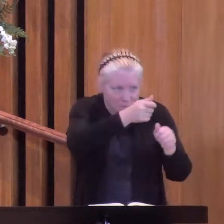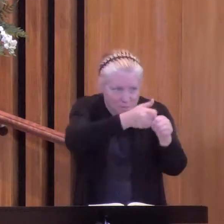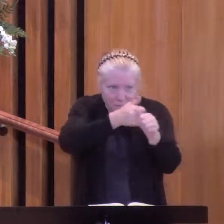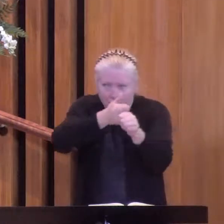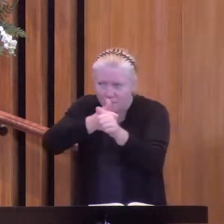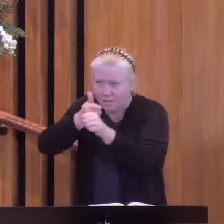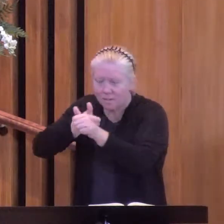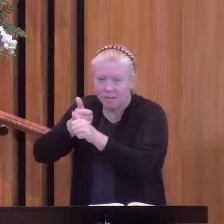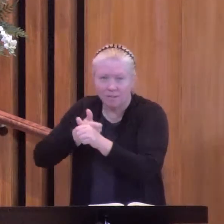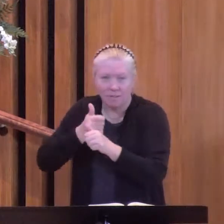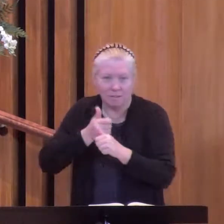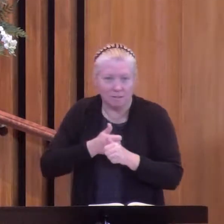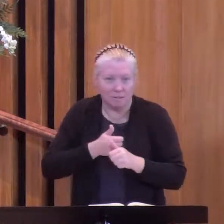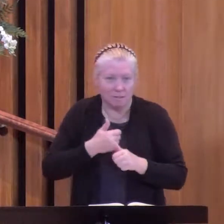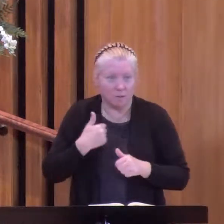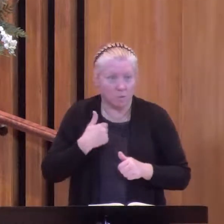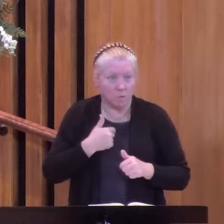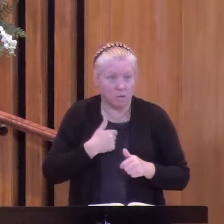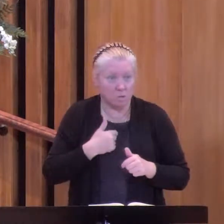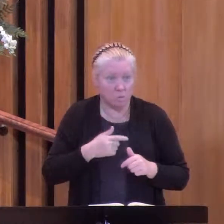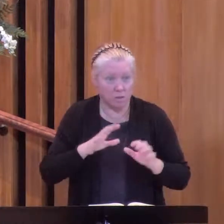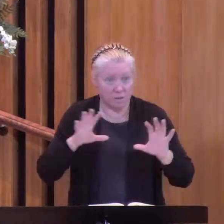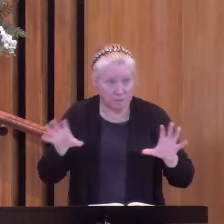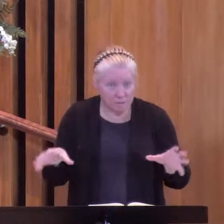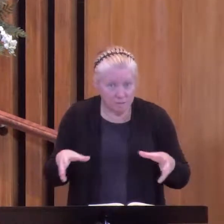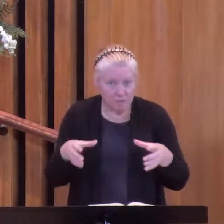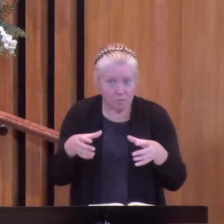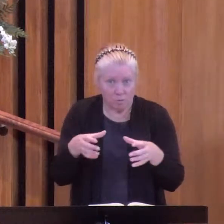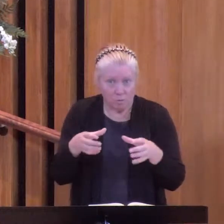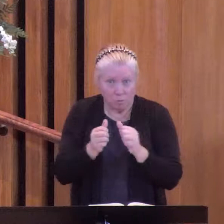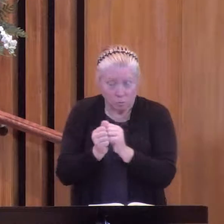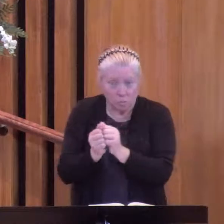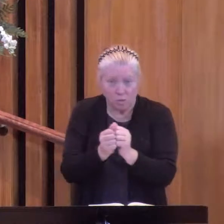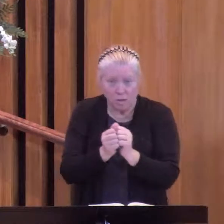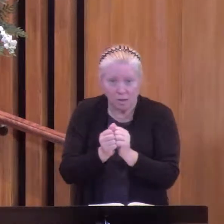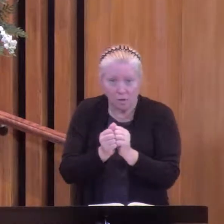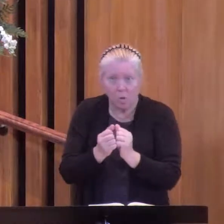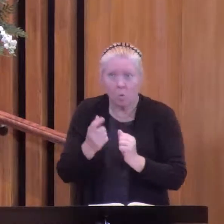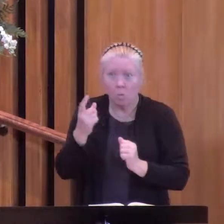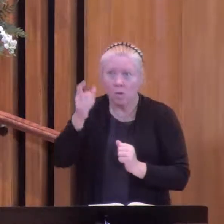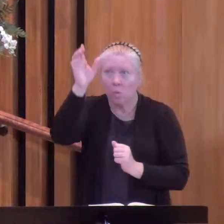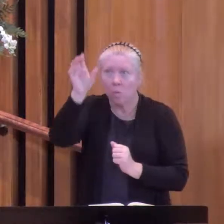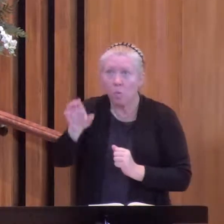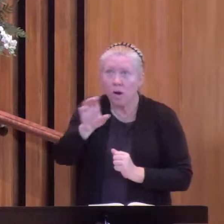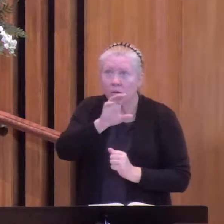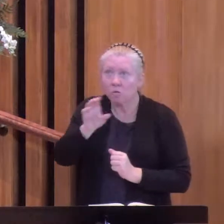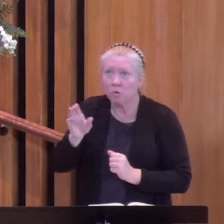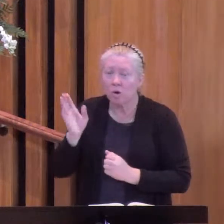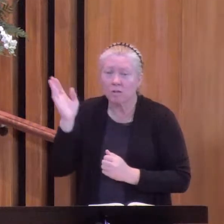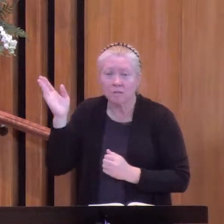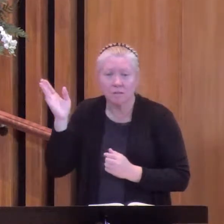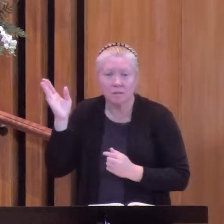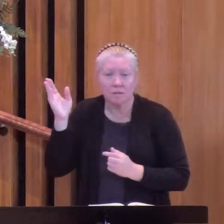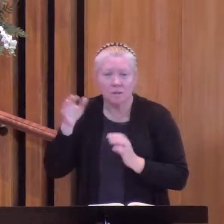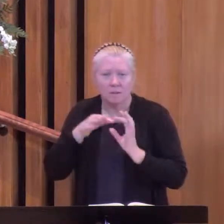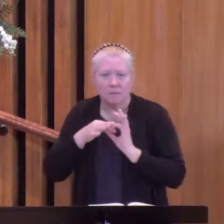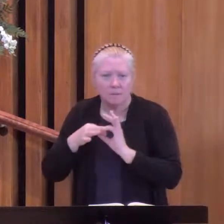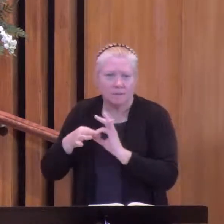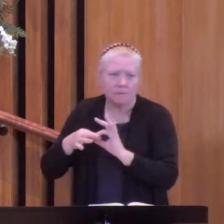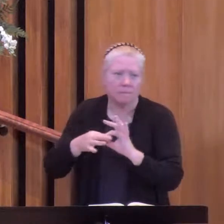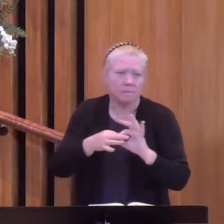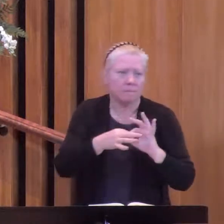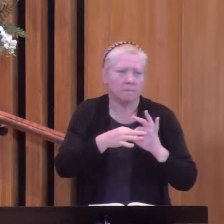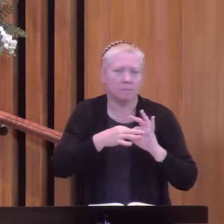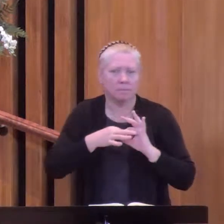gather as a community of faith under the one cross of Christ, we are united in the name of the Lord. We are